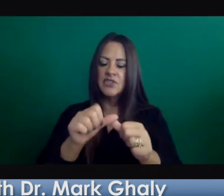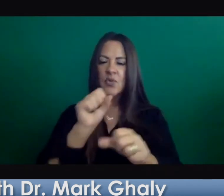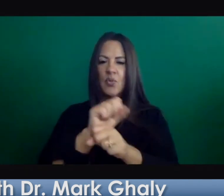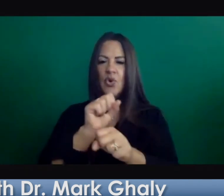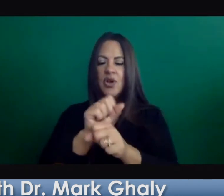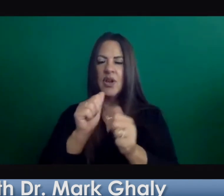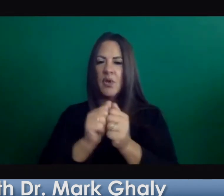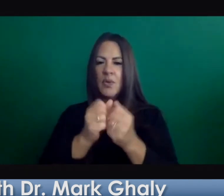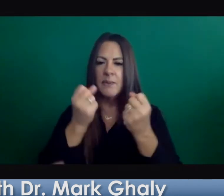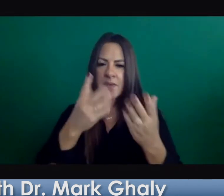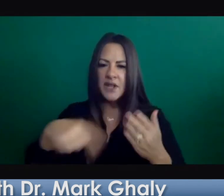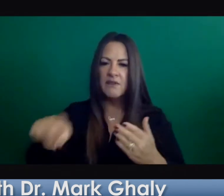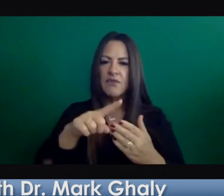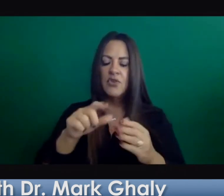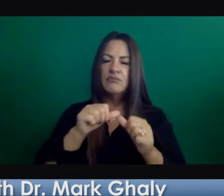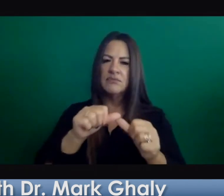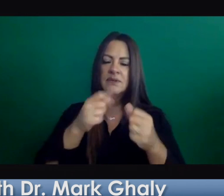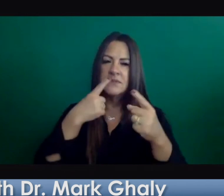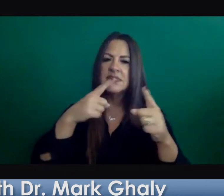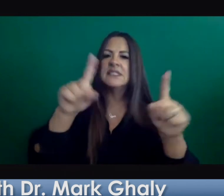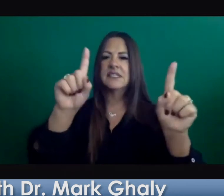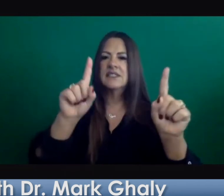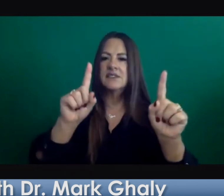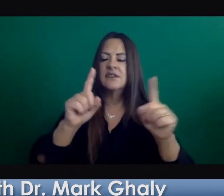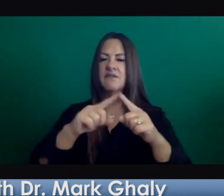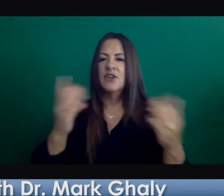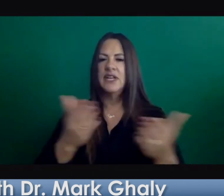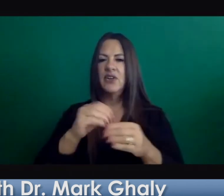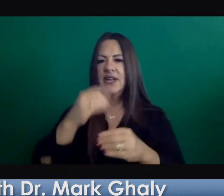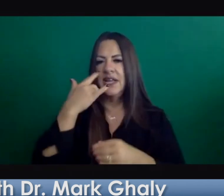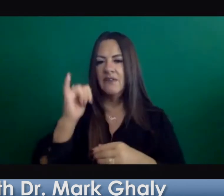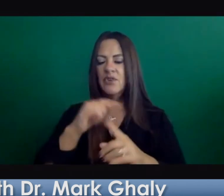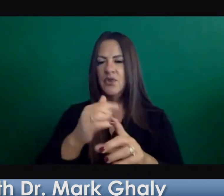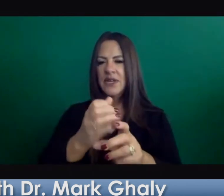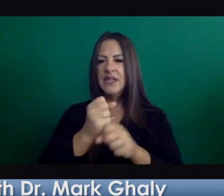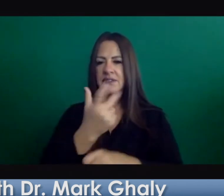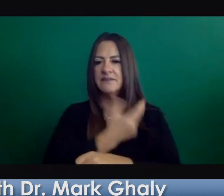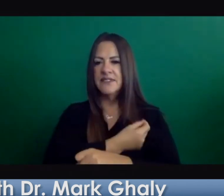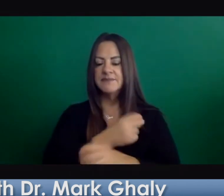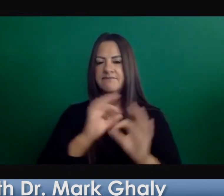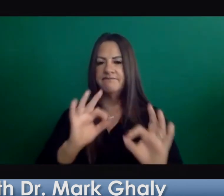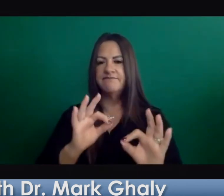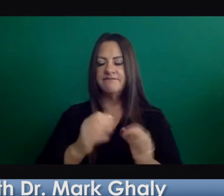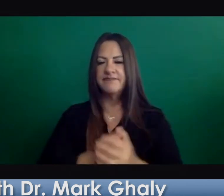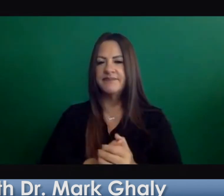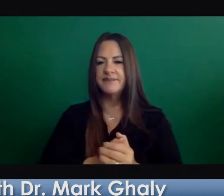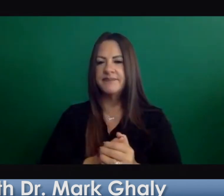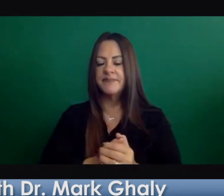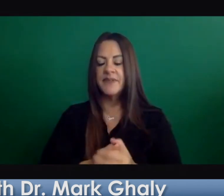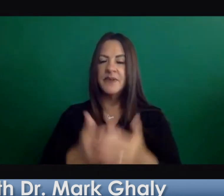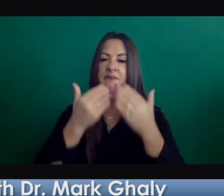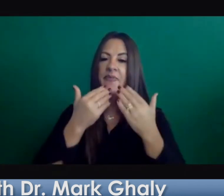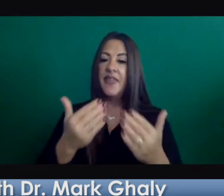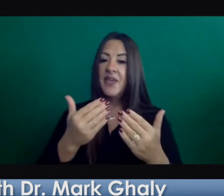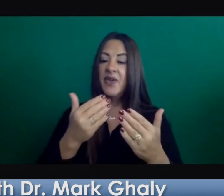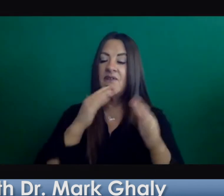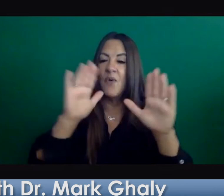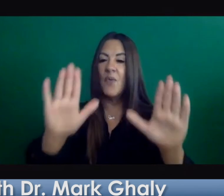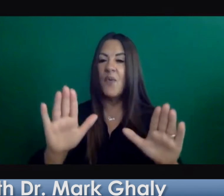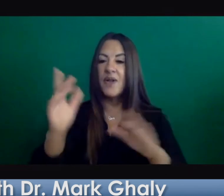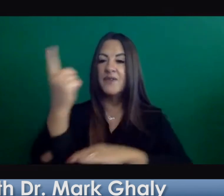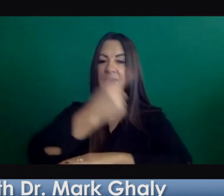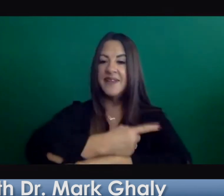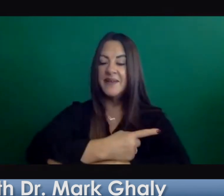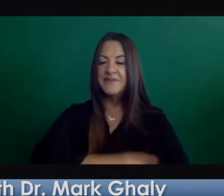a number of you to make that happen and a reality for all Californians across the state. So with that, have a great rest